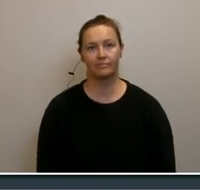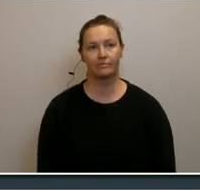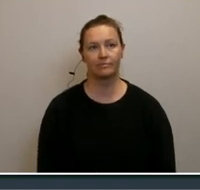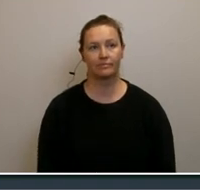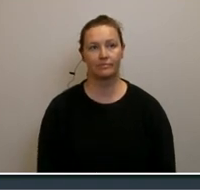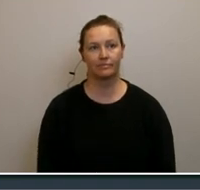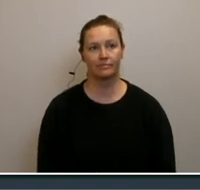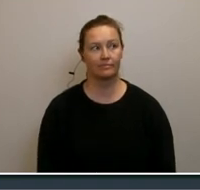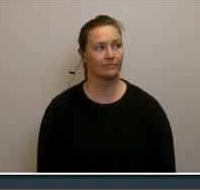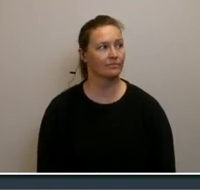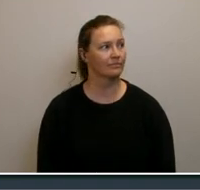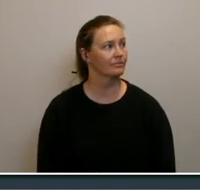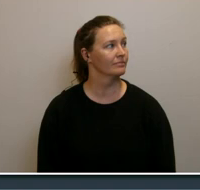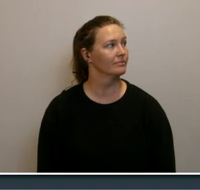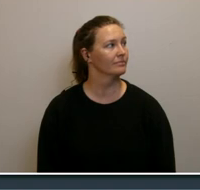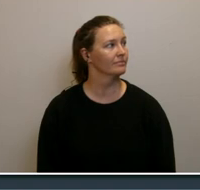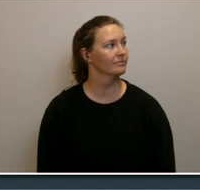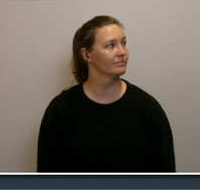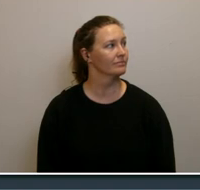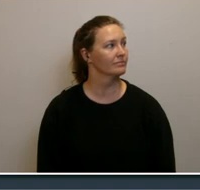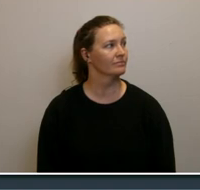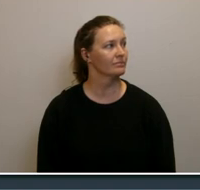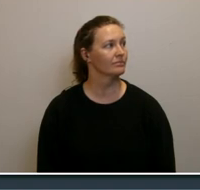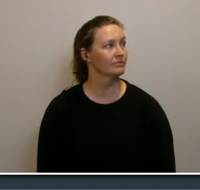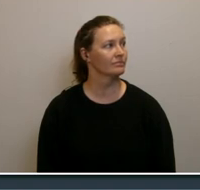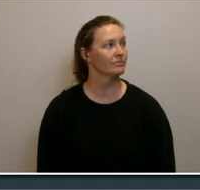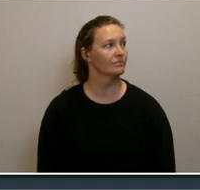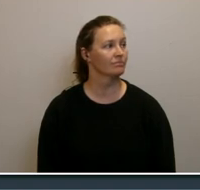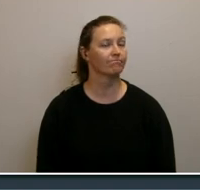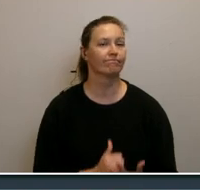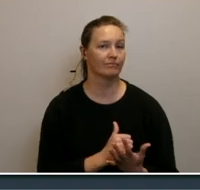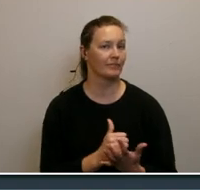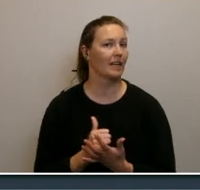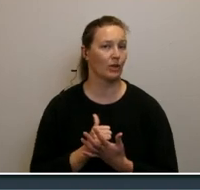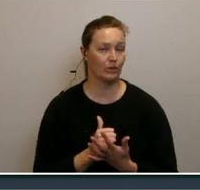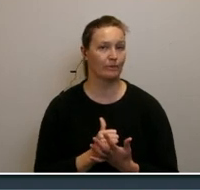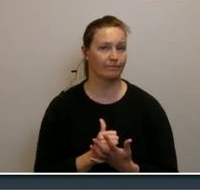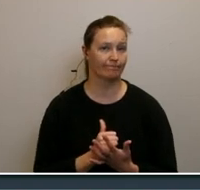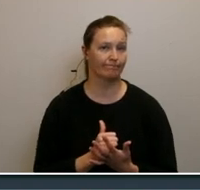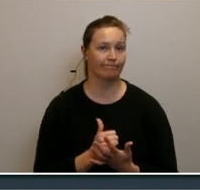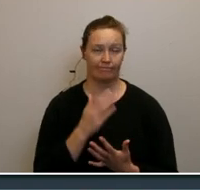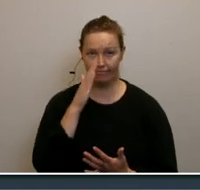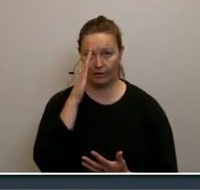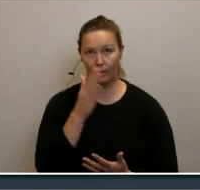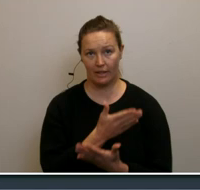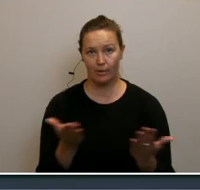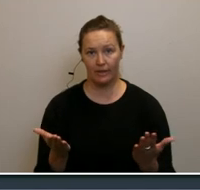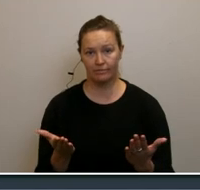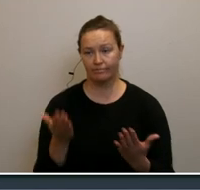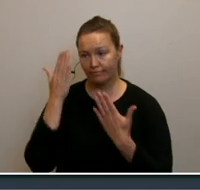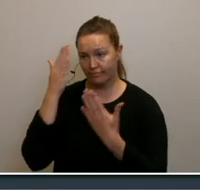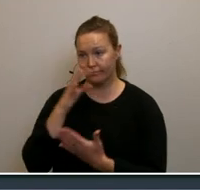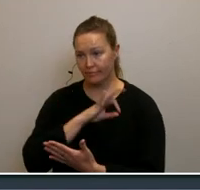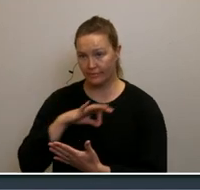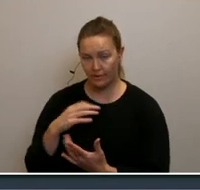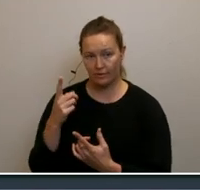tata, whakamaua kia u, kia tina. Tēnā koutou. Well, kia ora, everybody, and yes, Your Worship, councillors, thank